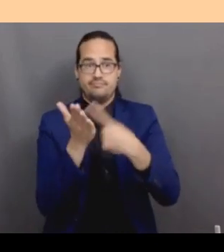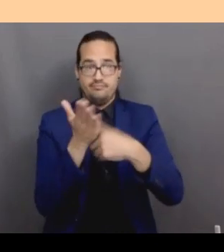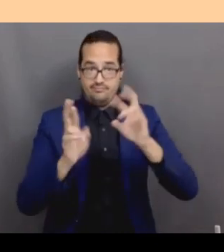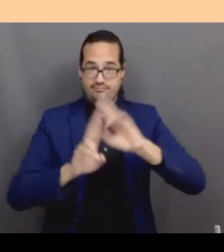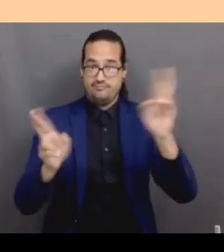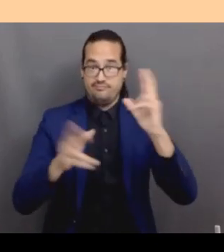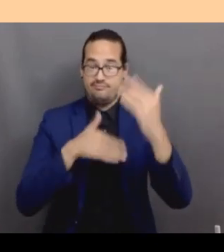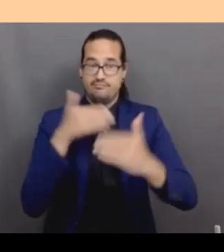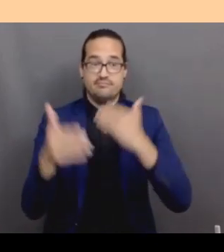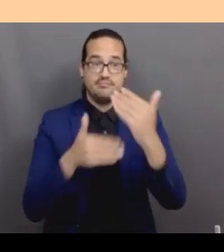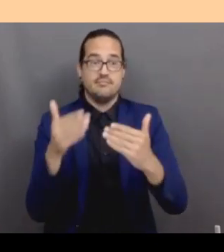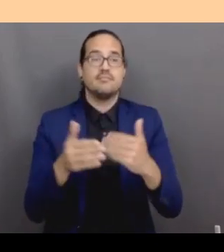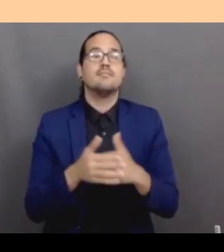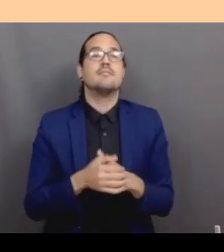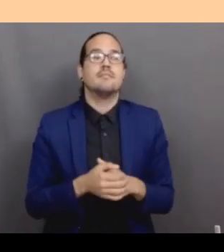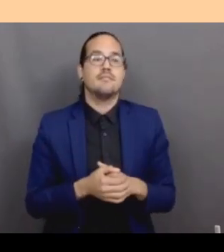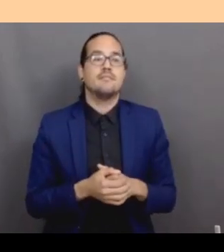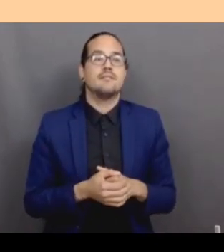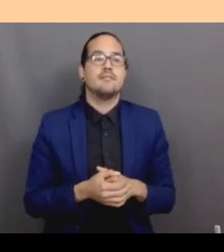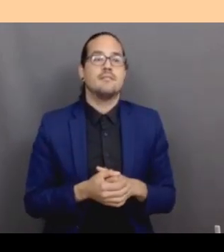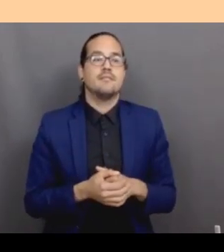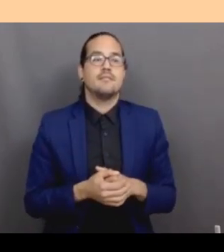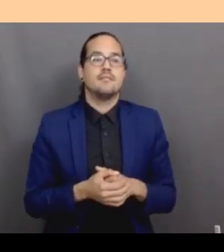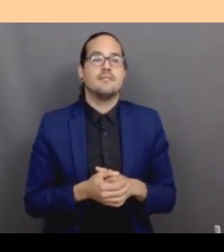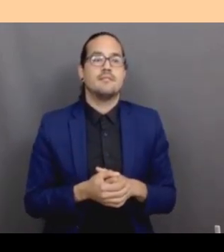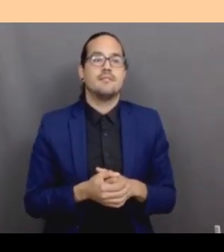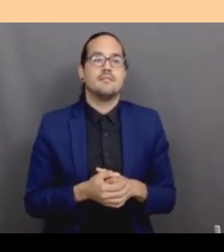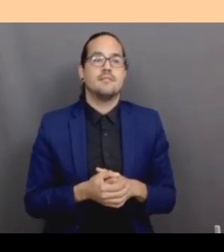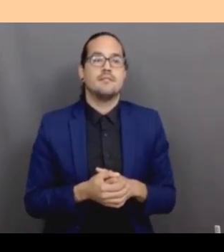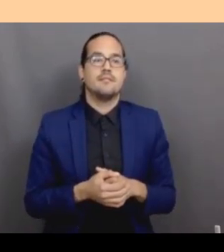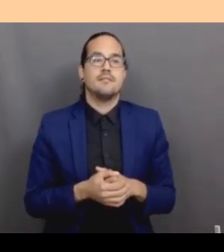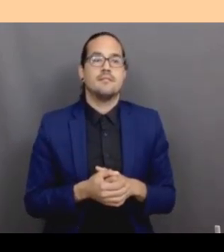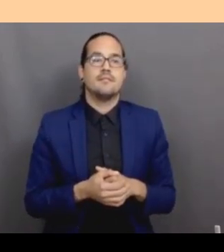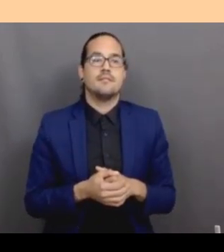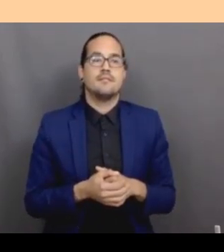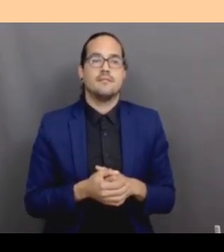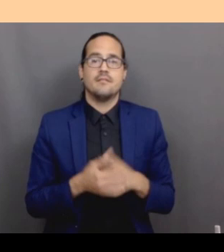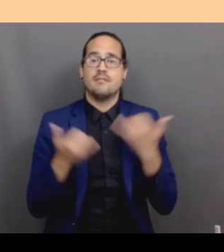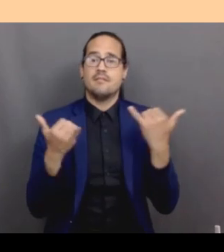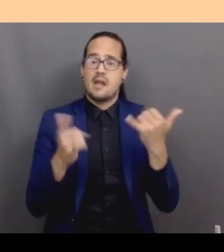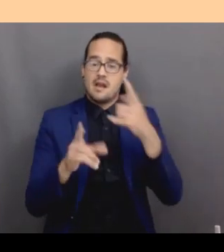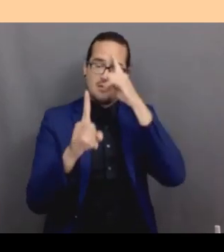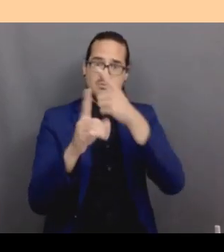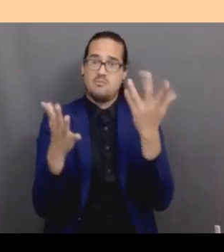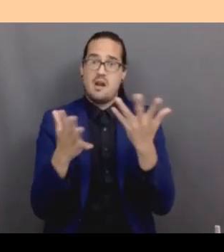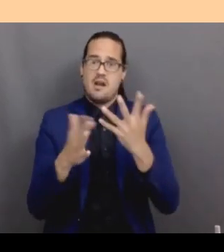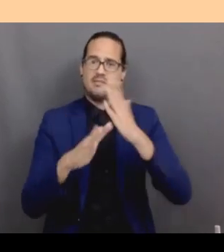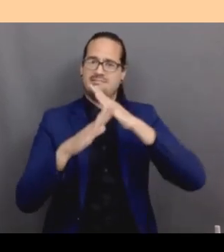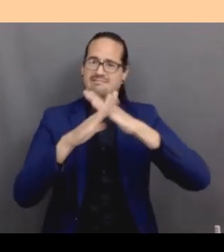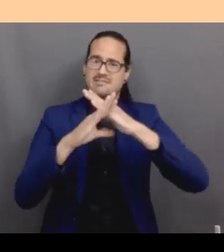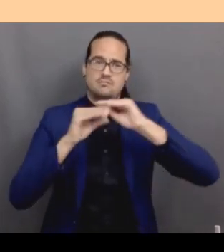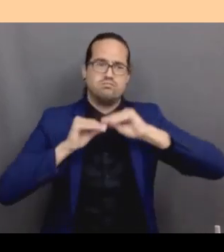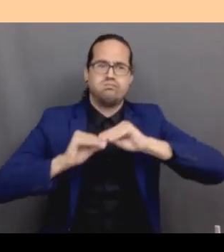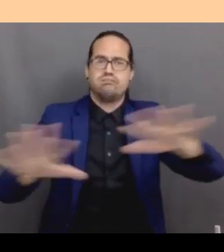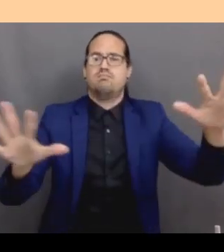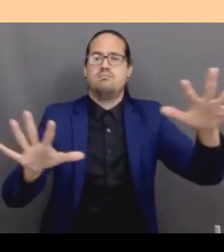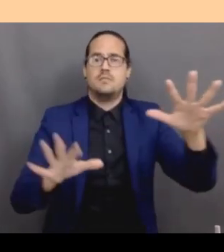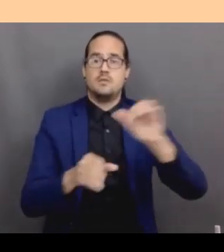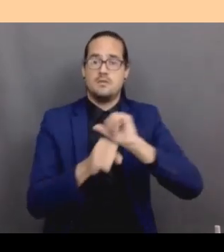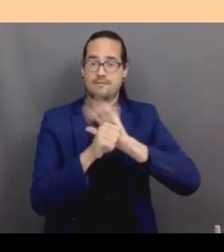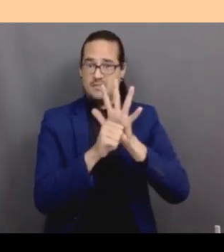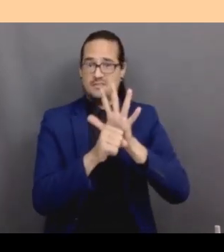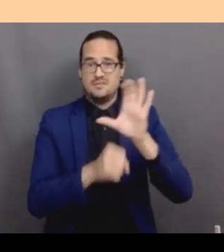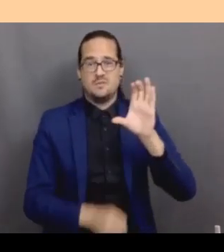step as we fight to limit the spread of COVID-19, and that is the announcement that we will be extending